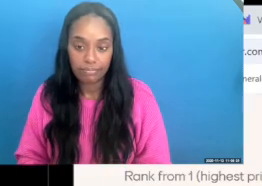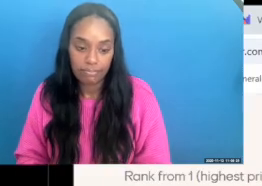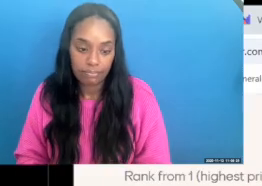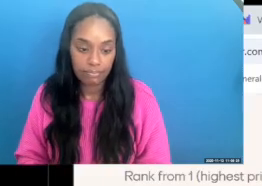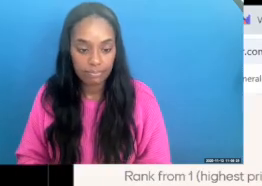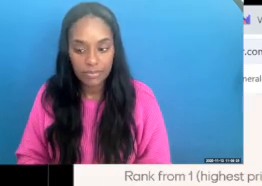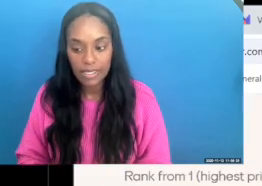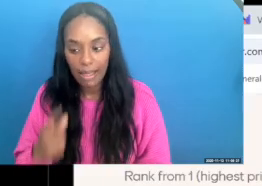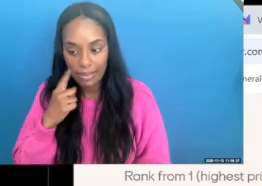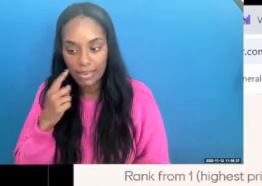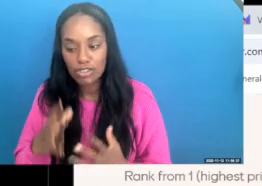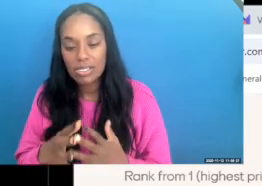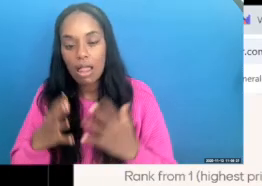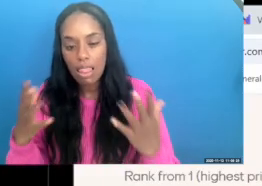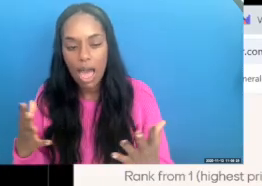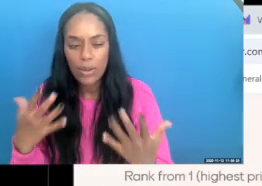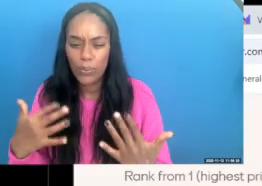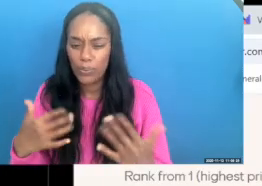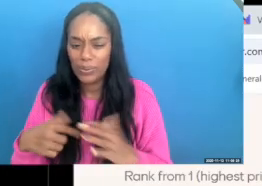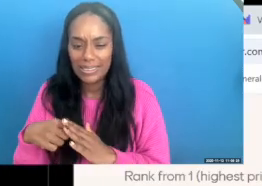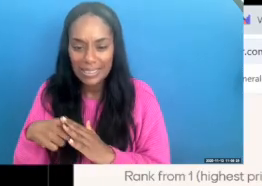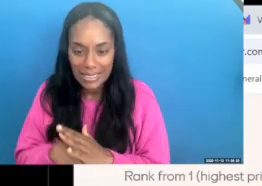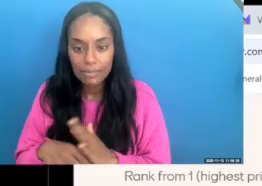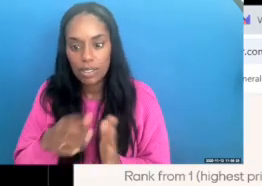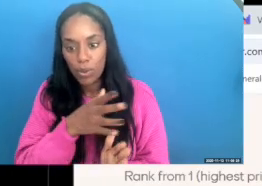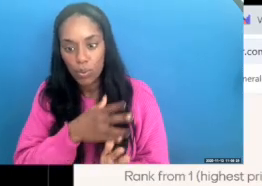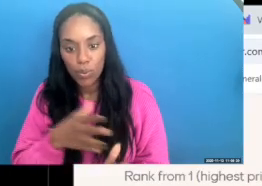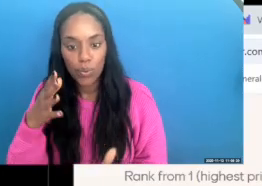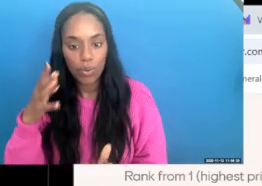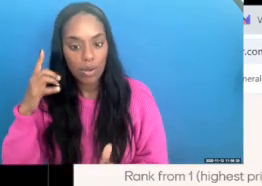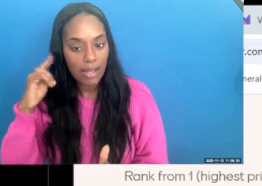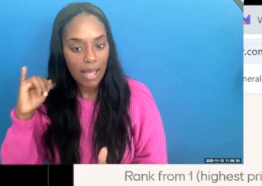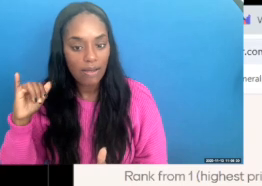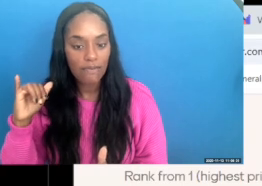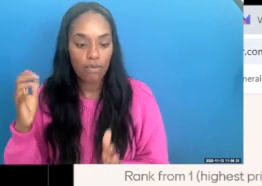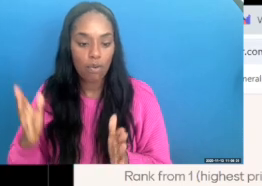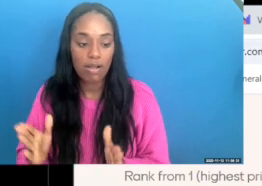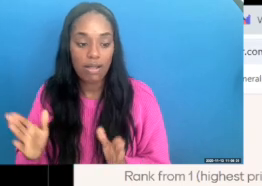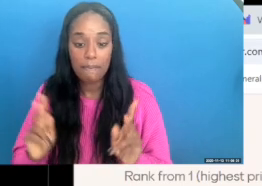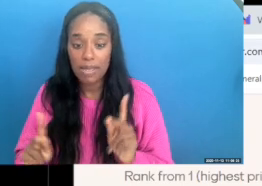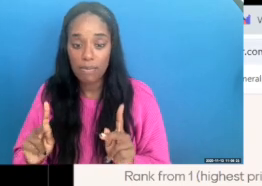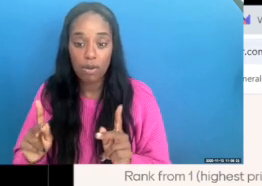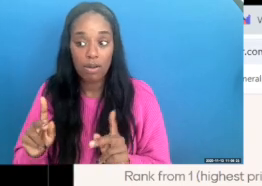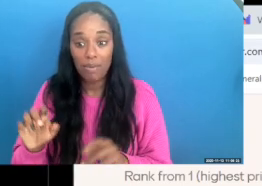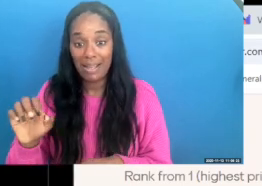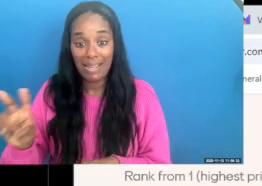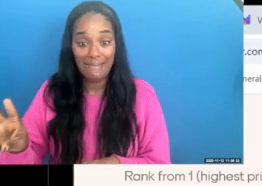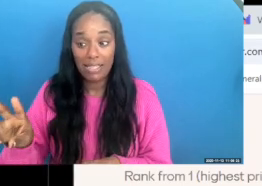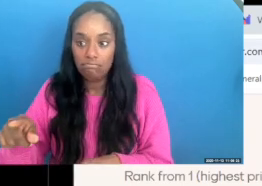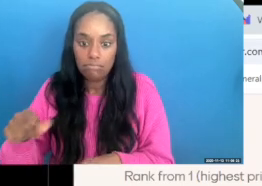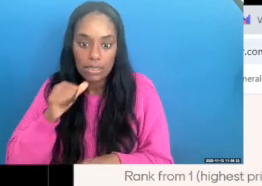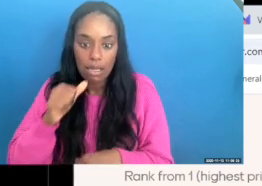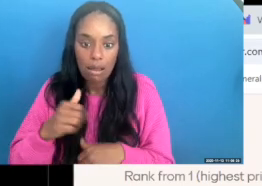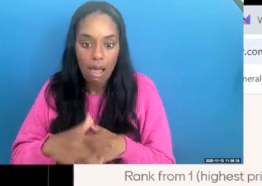situations where it doesn't work. It's just not feasible, and I think there's a lot of really deeply rural